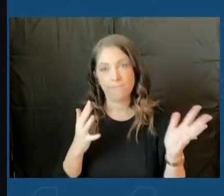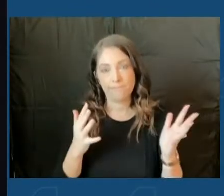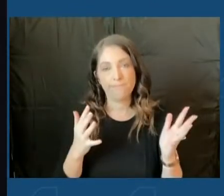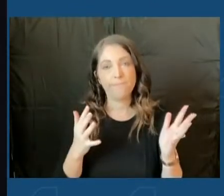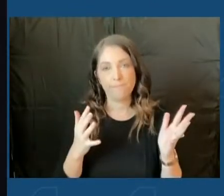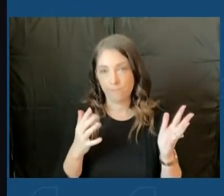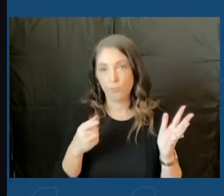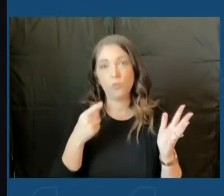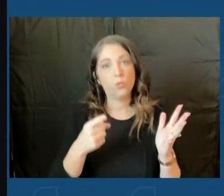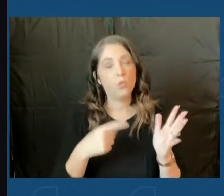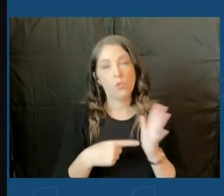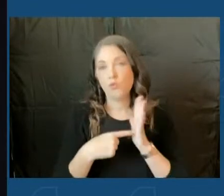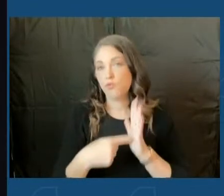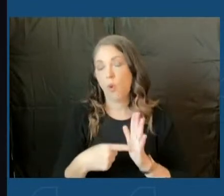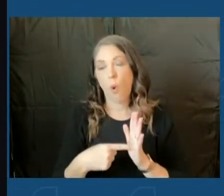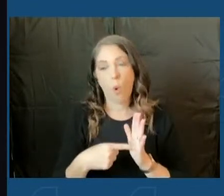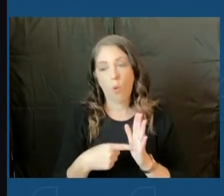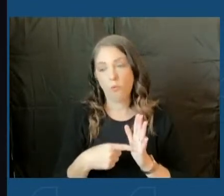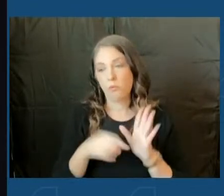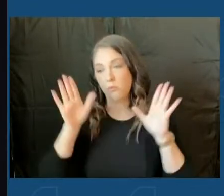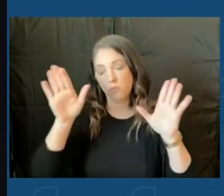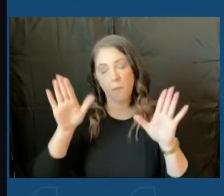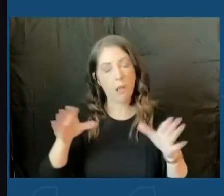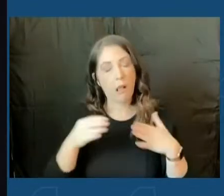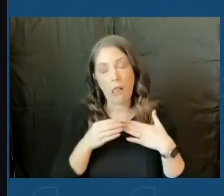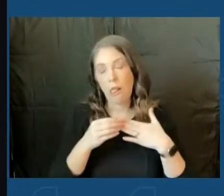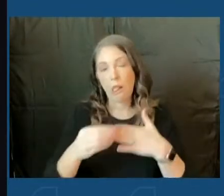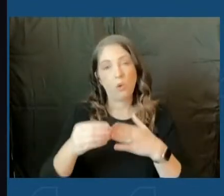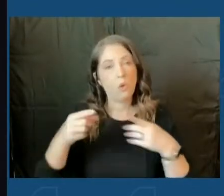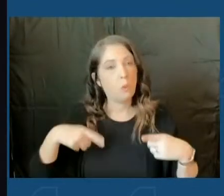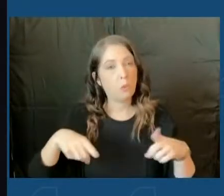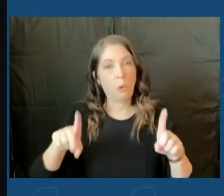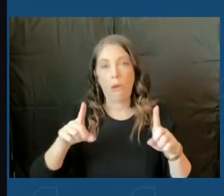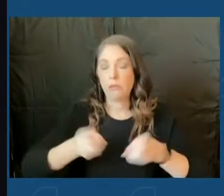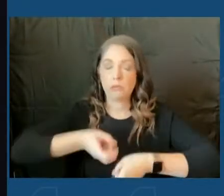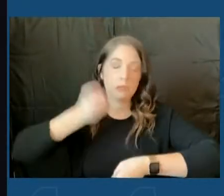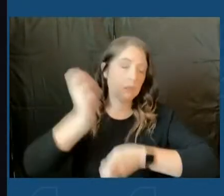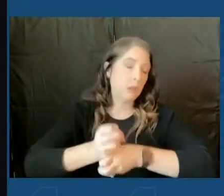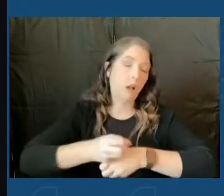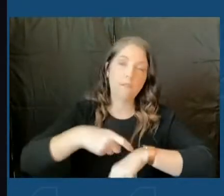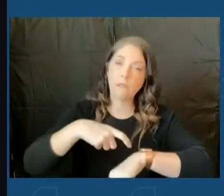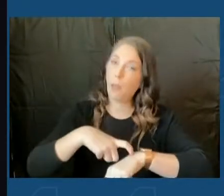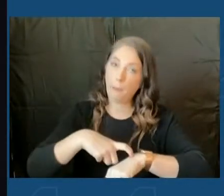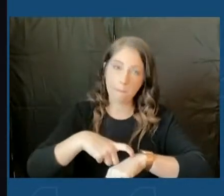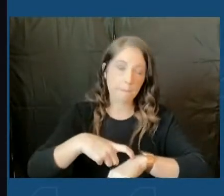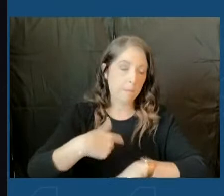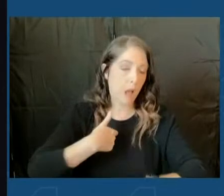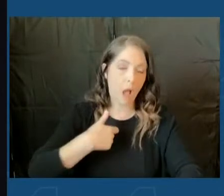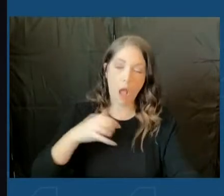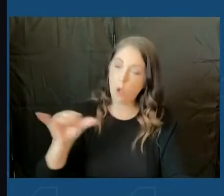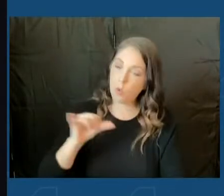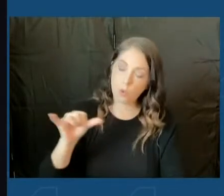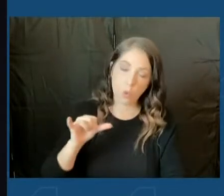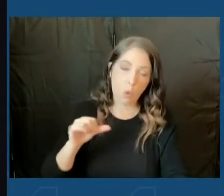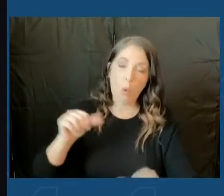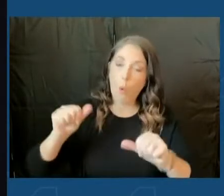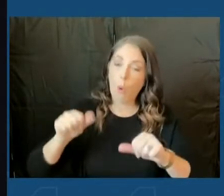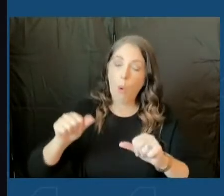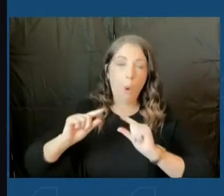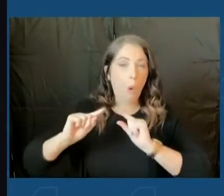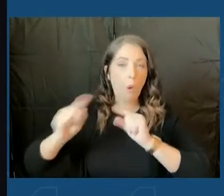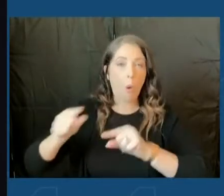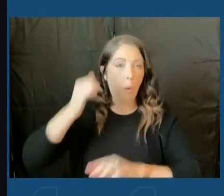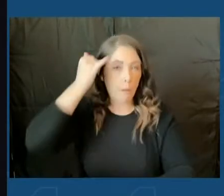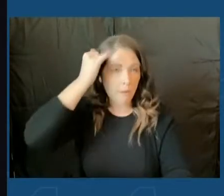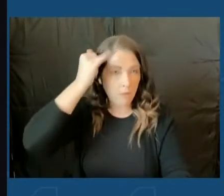showed incredible leadership during a very, very difficult time. I too was able to go to